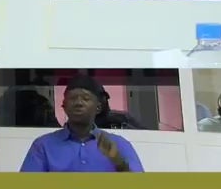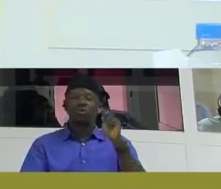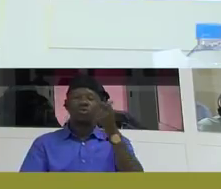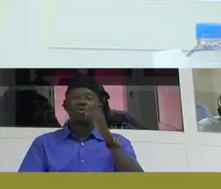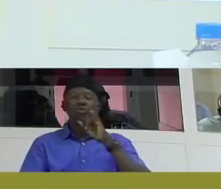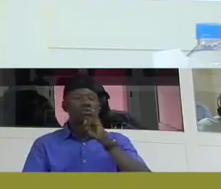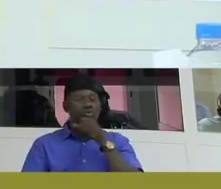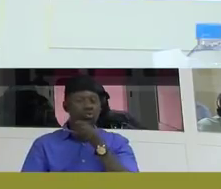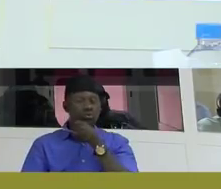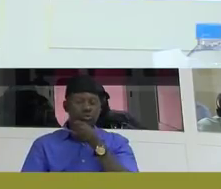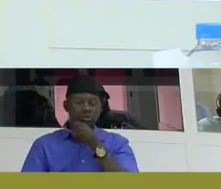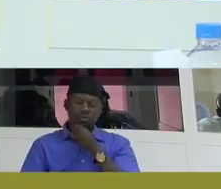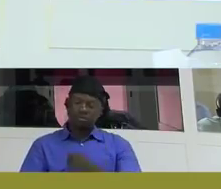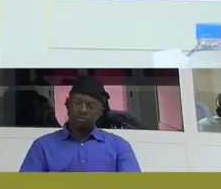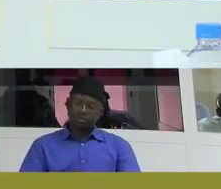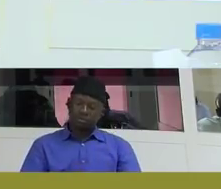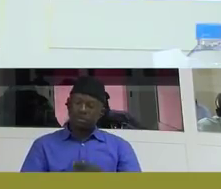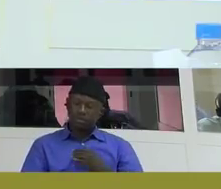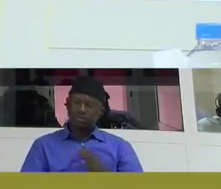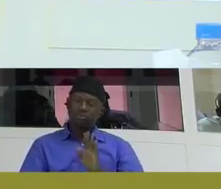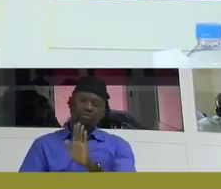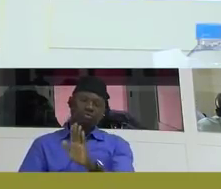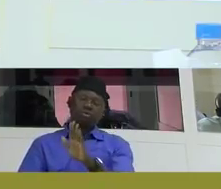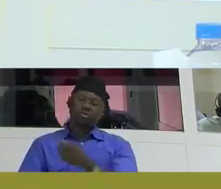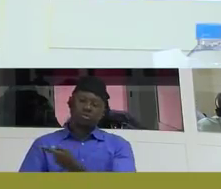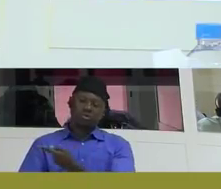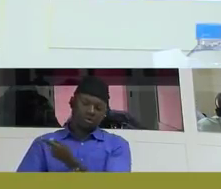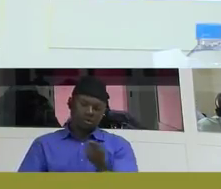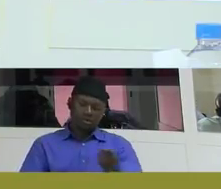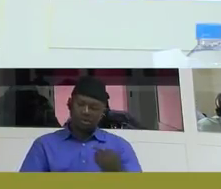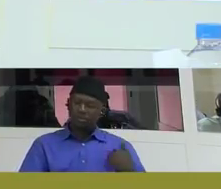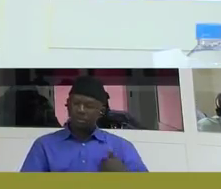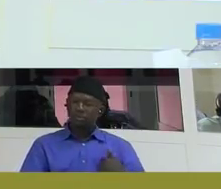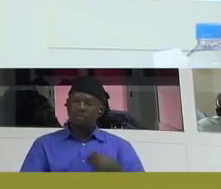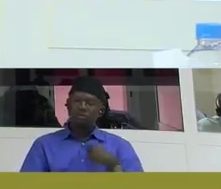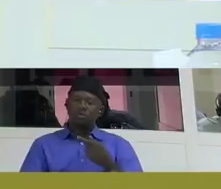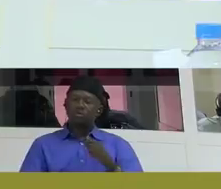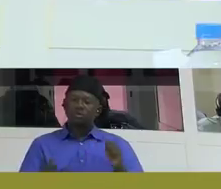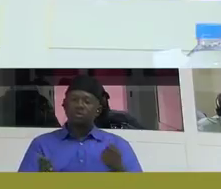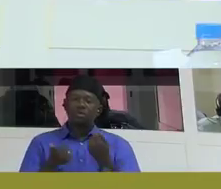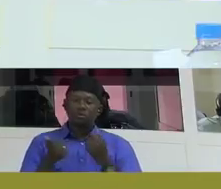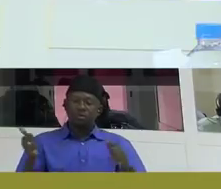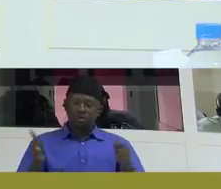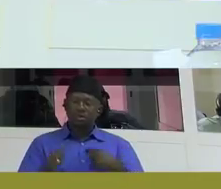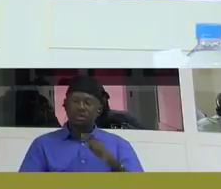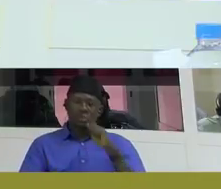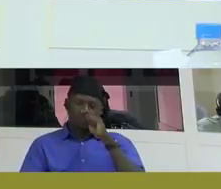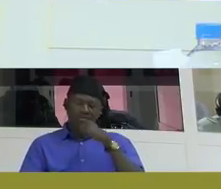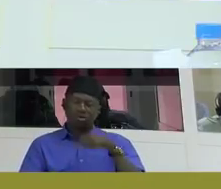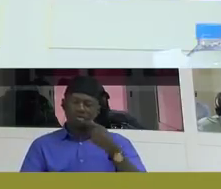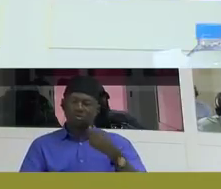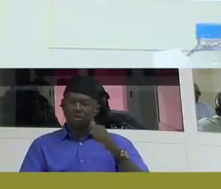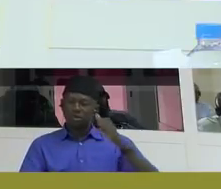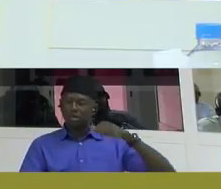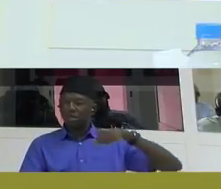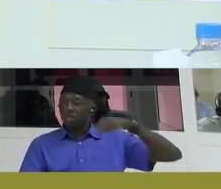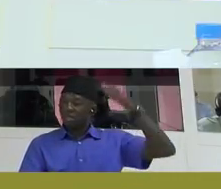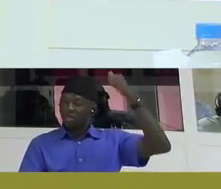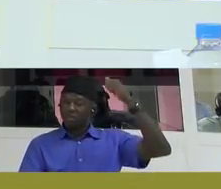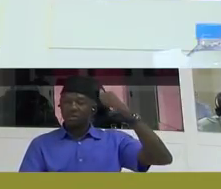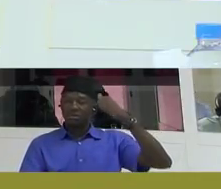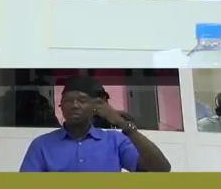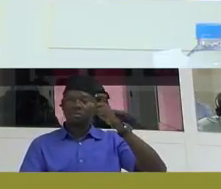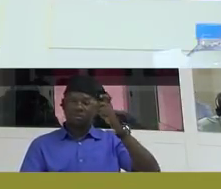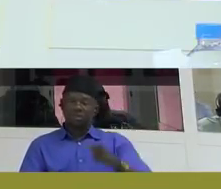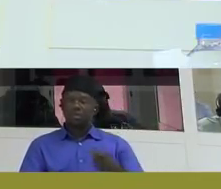and stopped these people from celebrating the death of an elderly person in